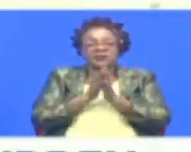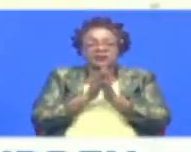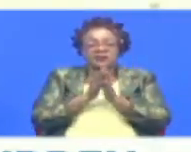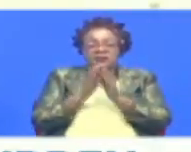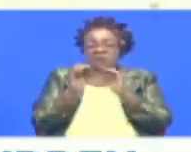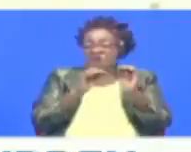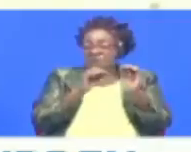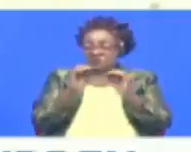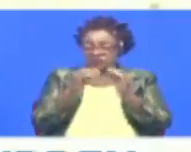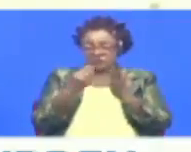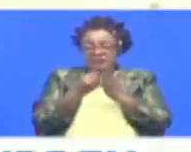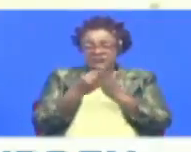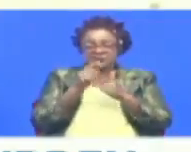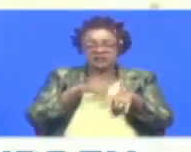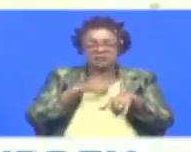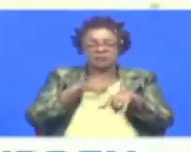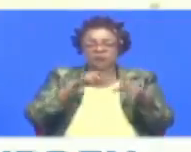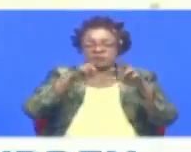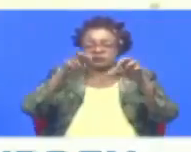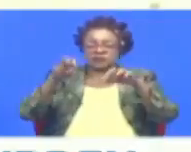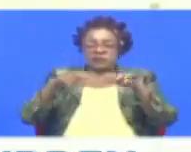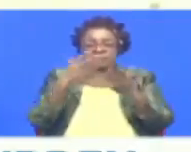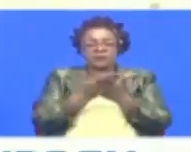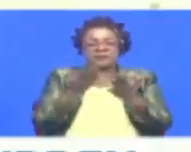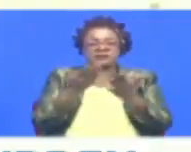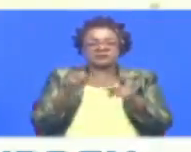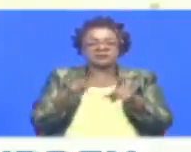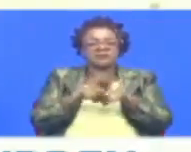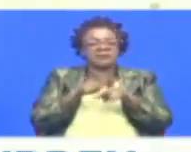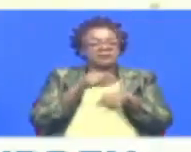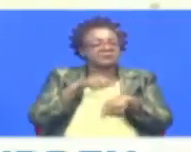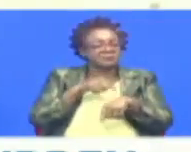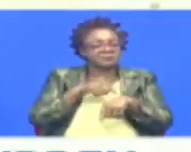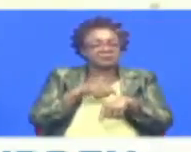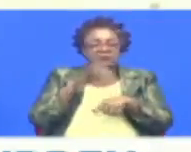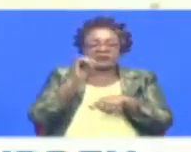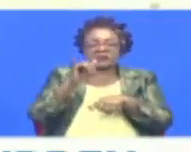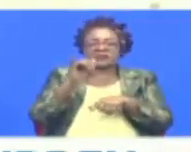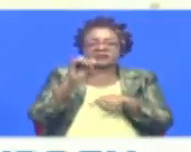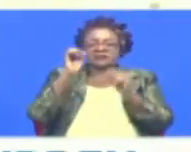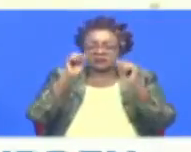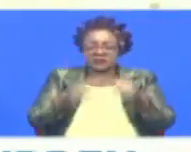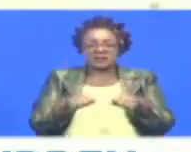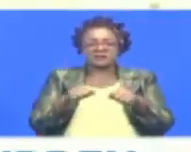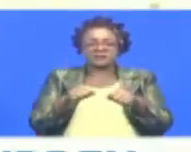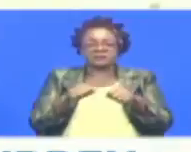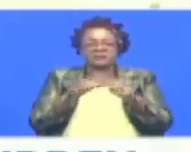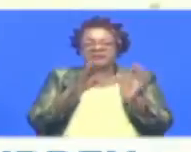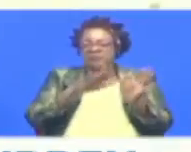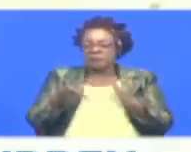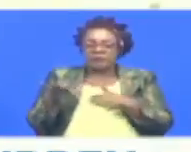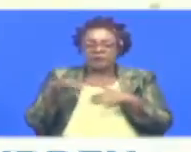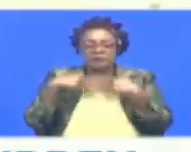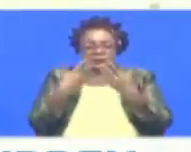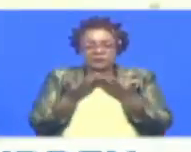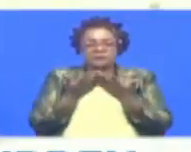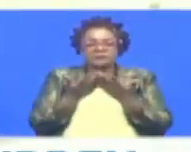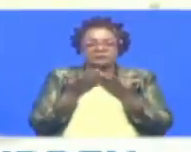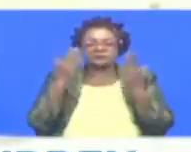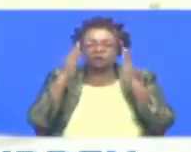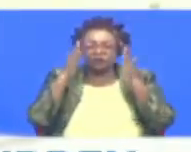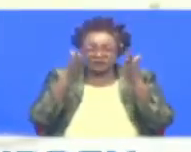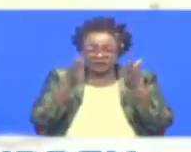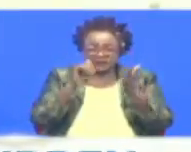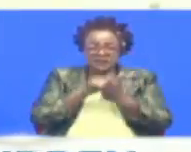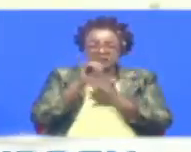where you are sourcing your products. So as long as the aspect of market failure can be removed, or we are convinced that the market now